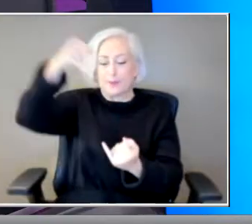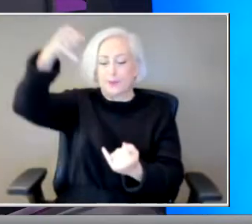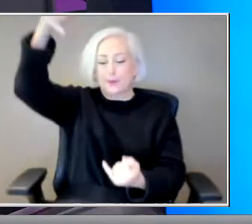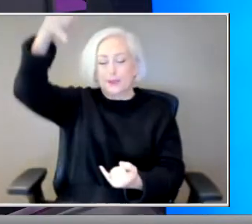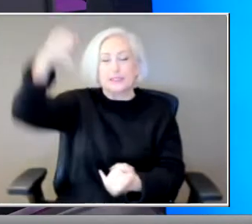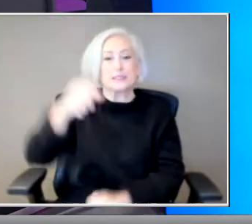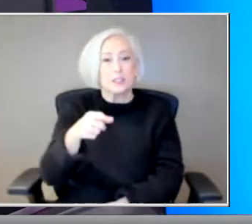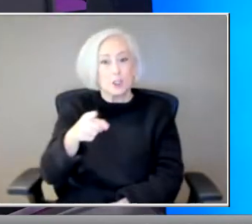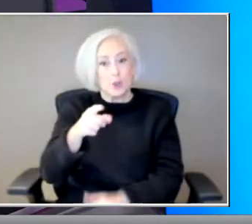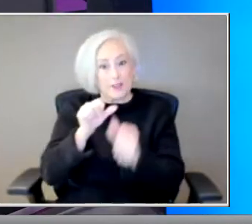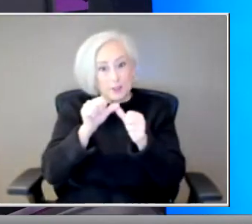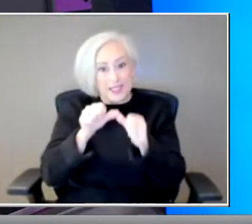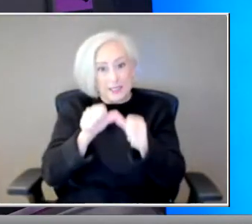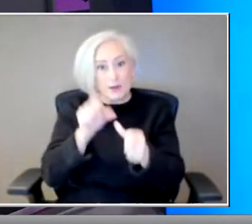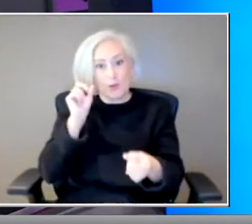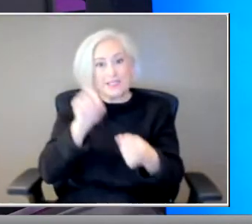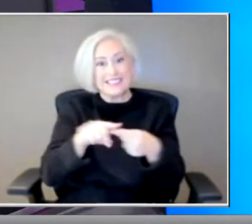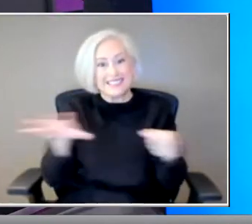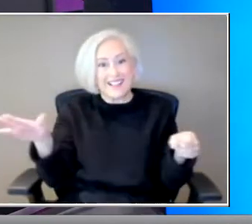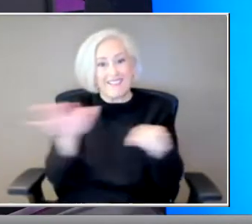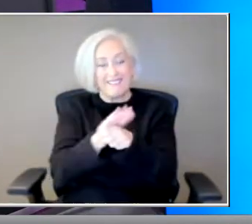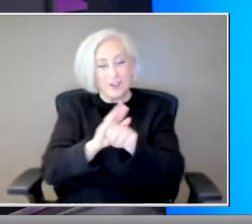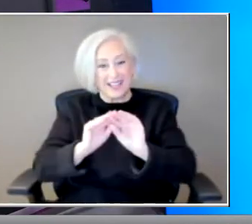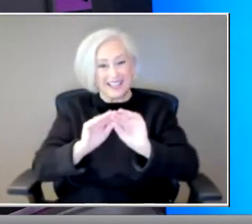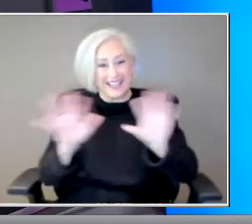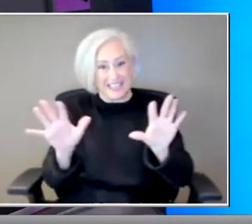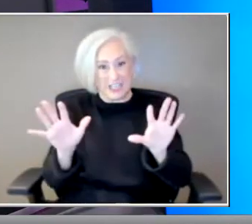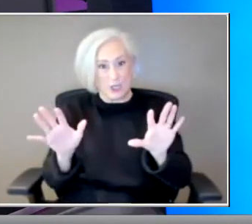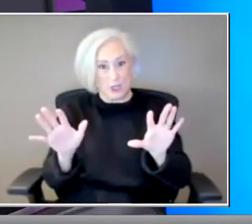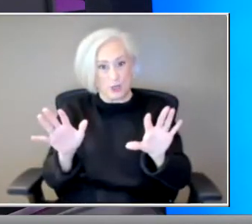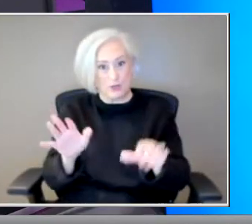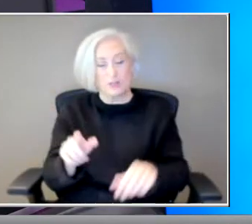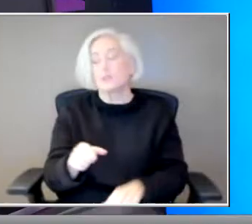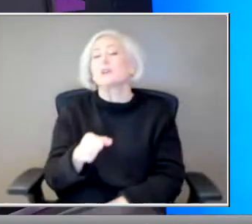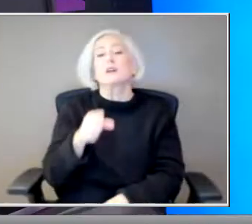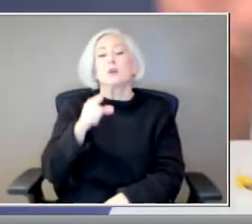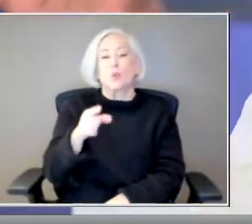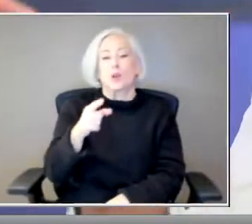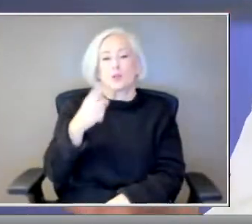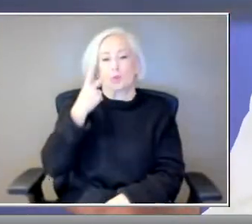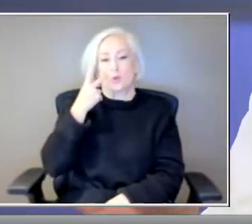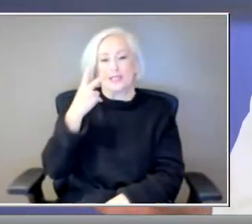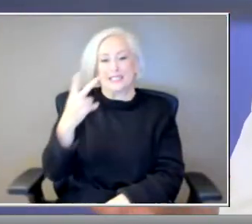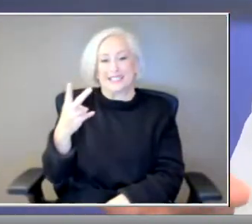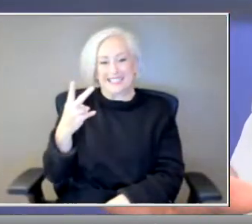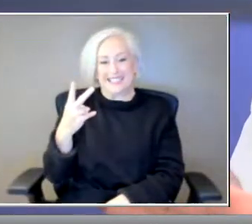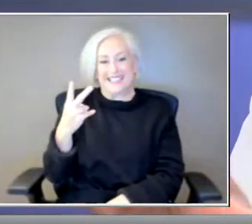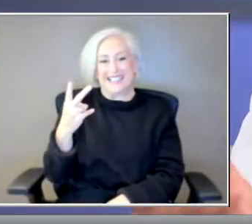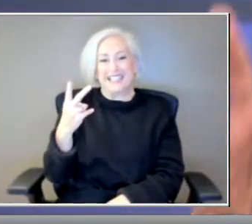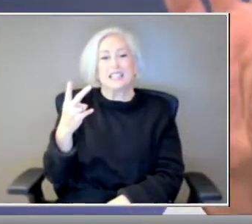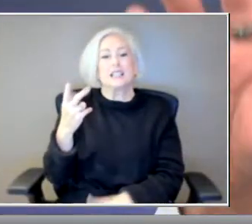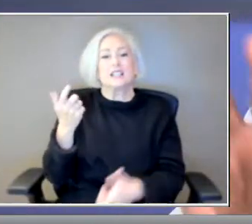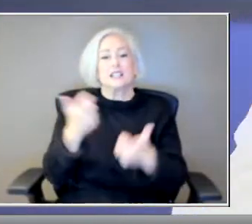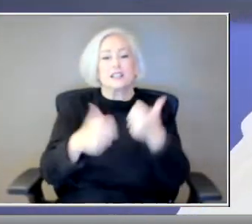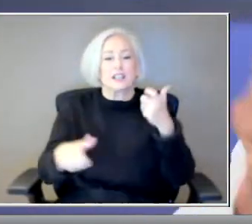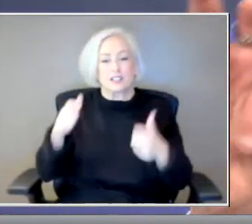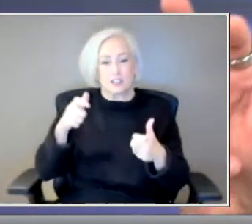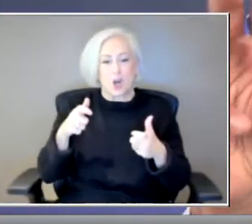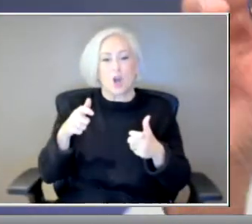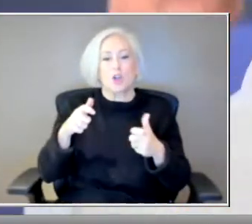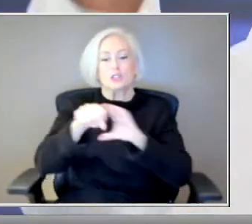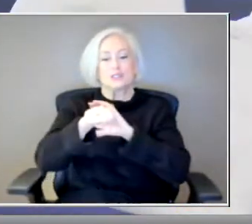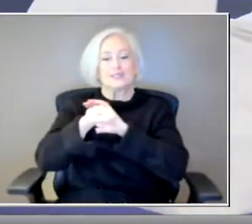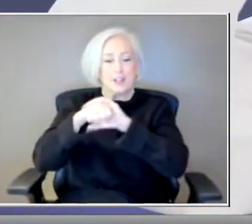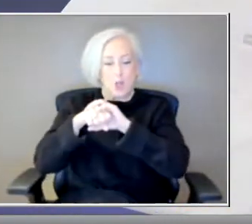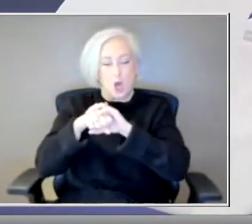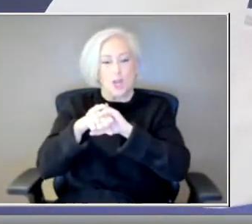you see it totally clear? Ideally, when we have those large proximal clots, we want to completely clear that. Sometimes as we're pulling